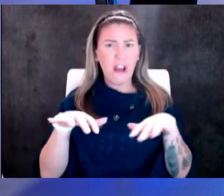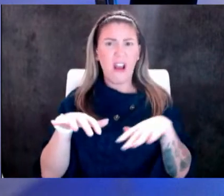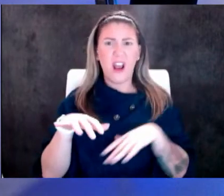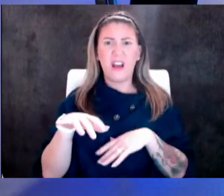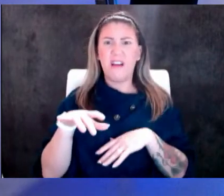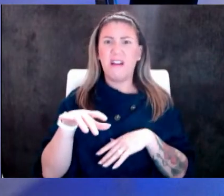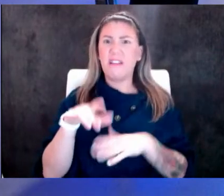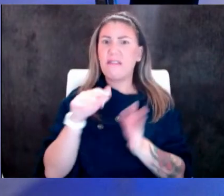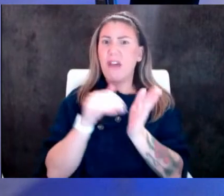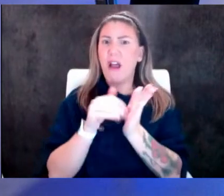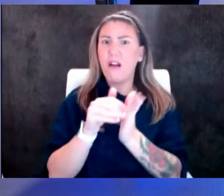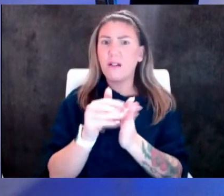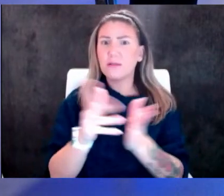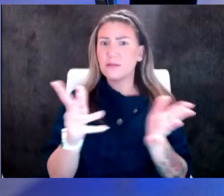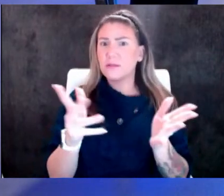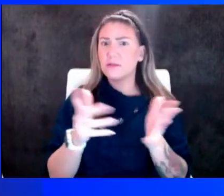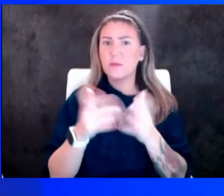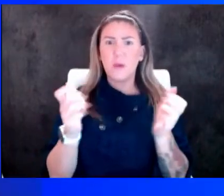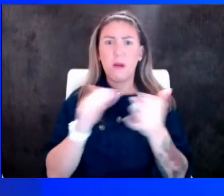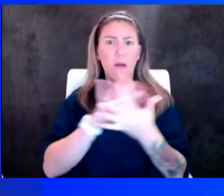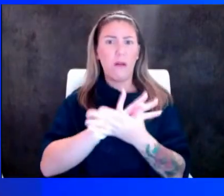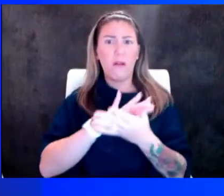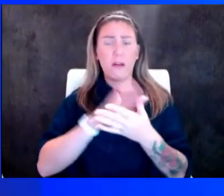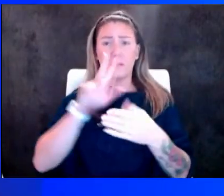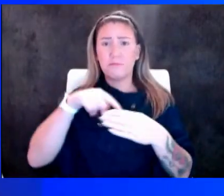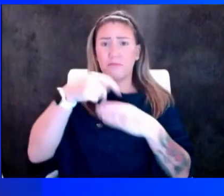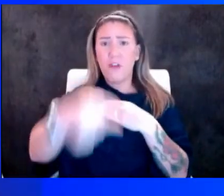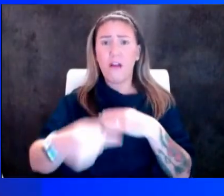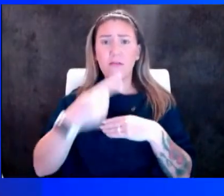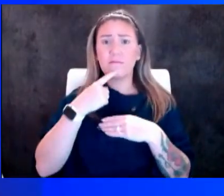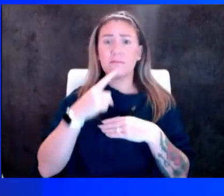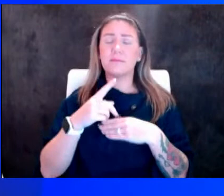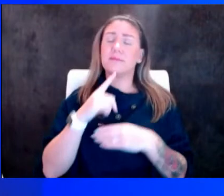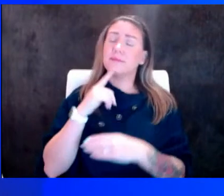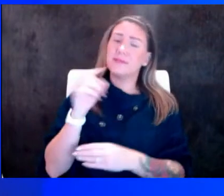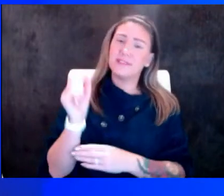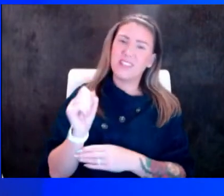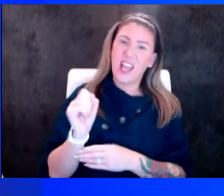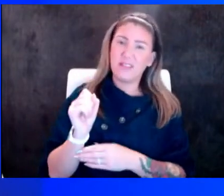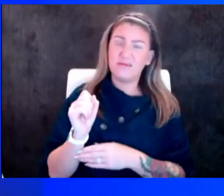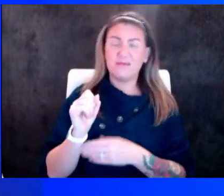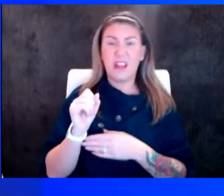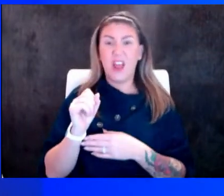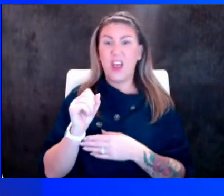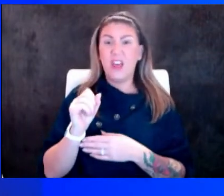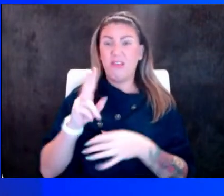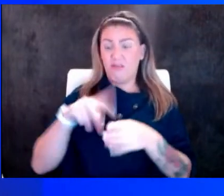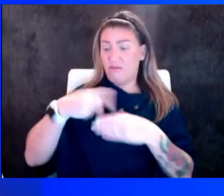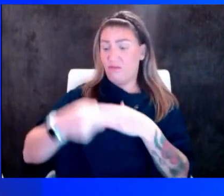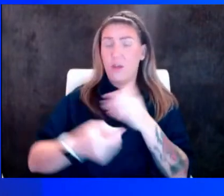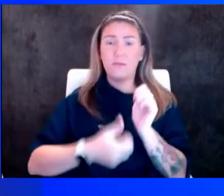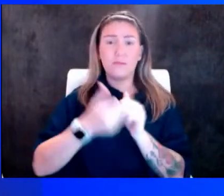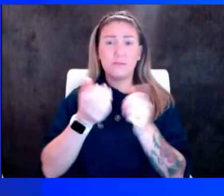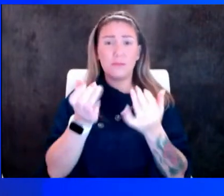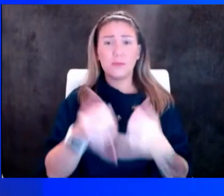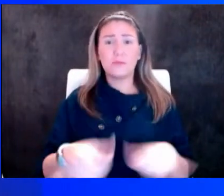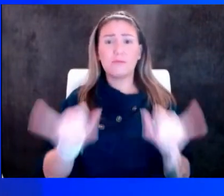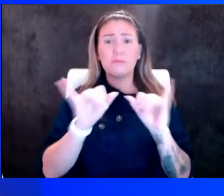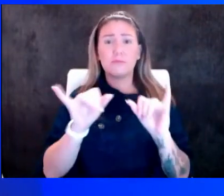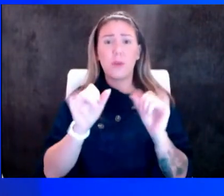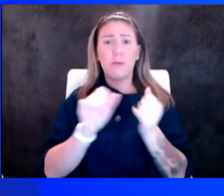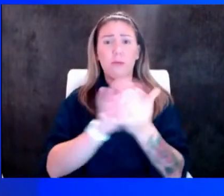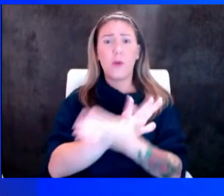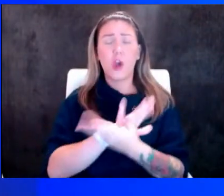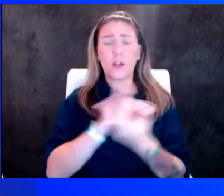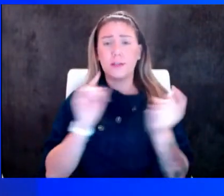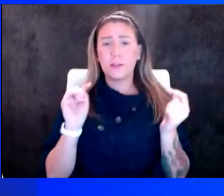children to fall? Yeah, and it's really startling. I think falls we know are the most common cause of injury, and I think you